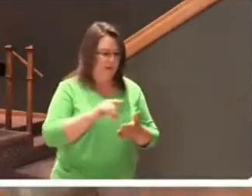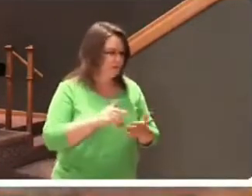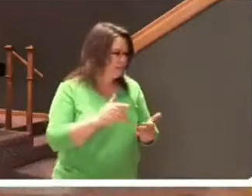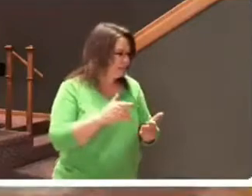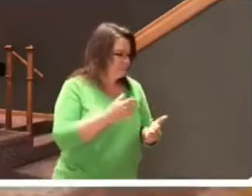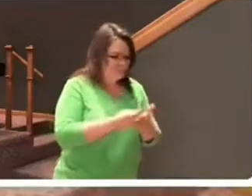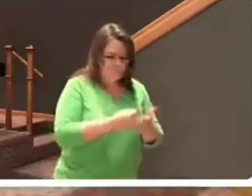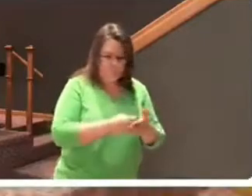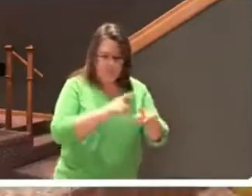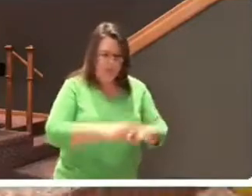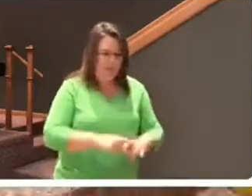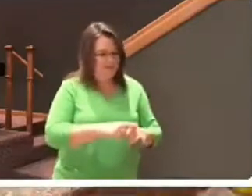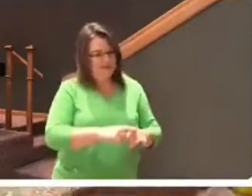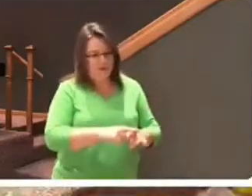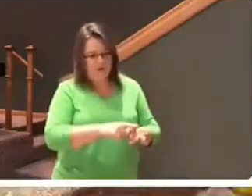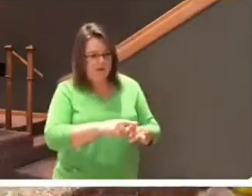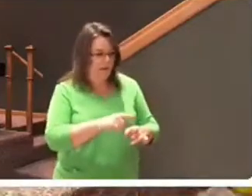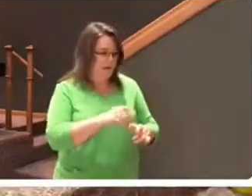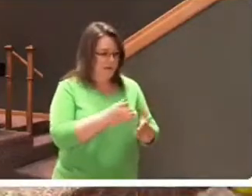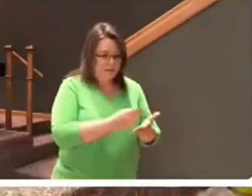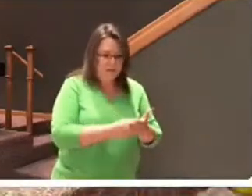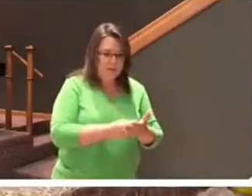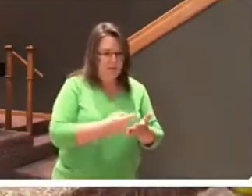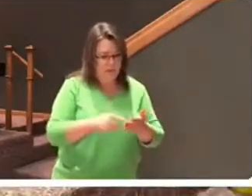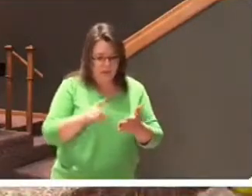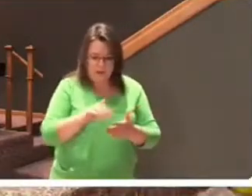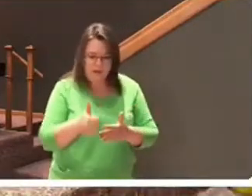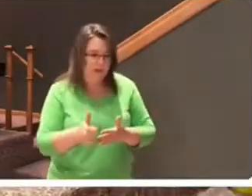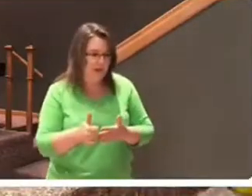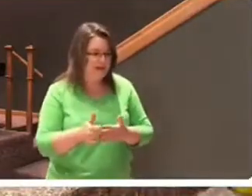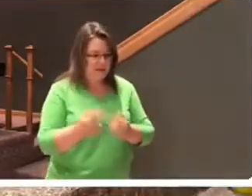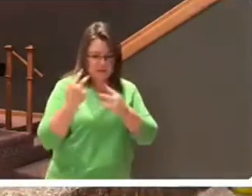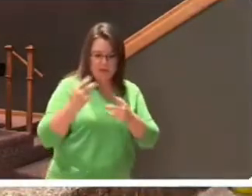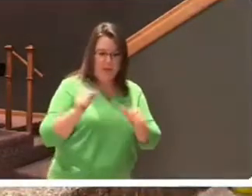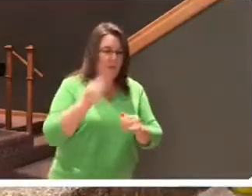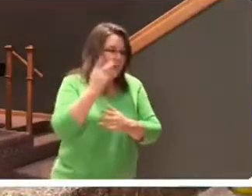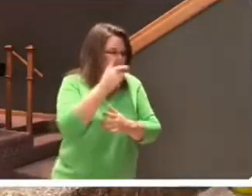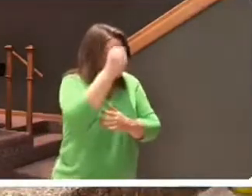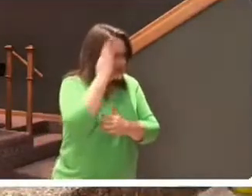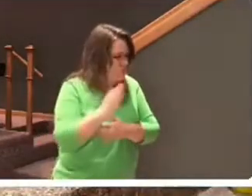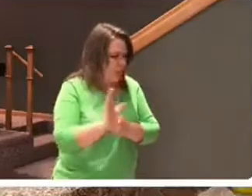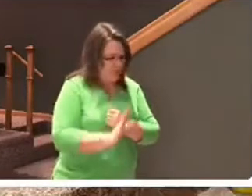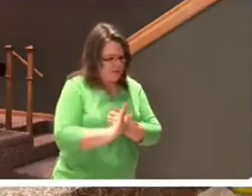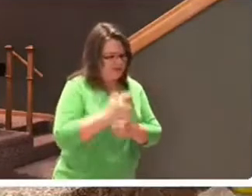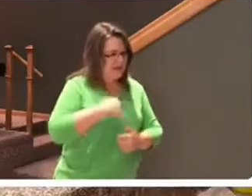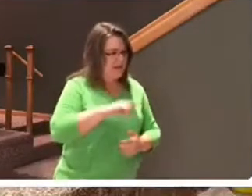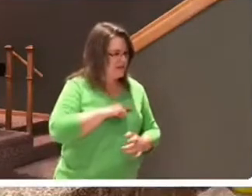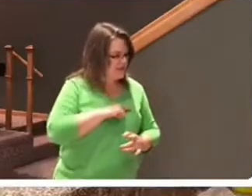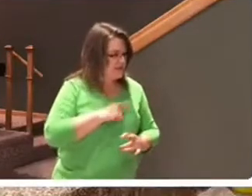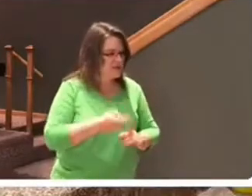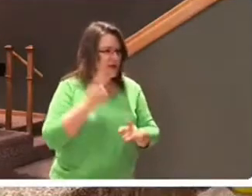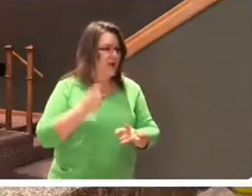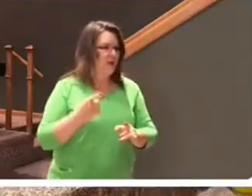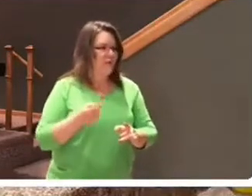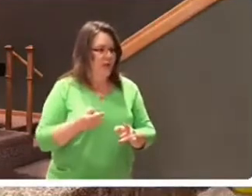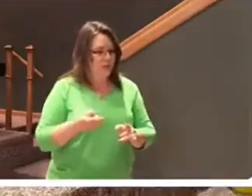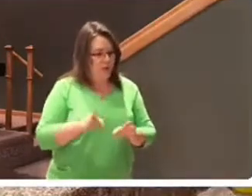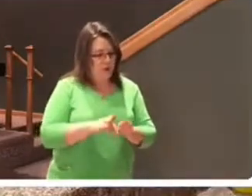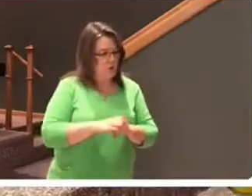based on income or lack of it, we tithed and gave. Looking back, we can see that God protected us from